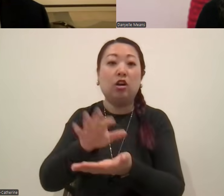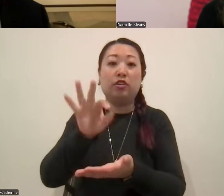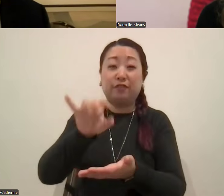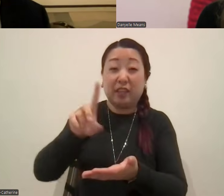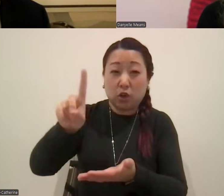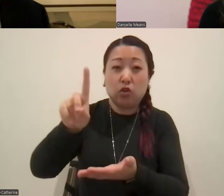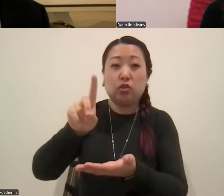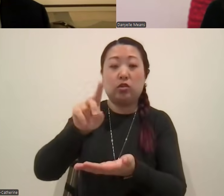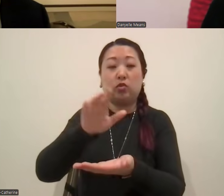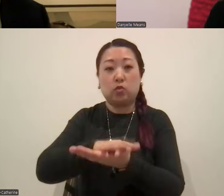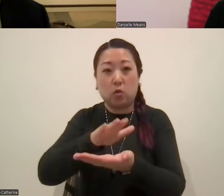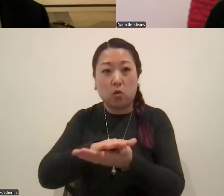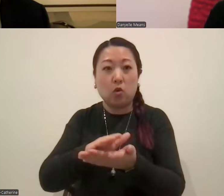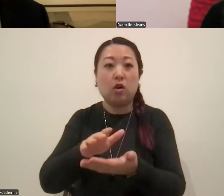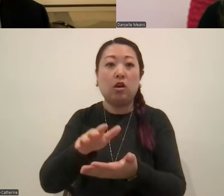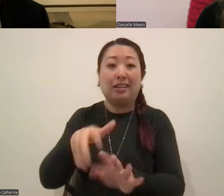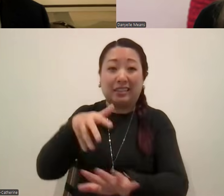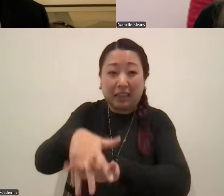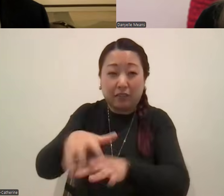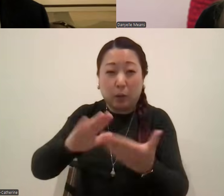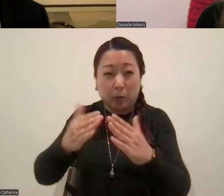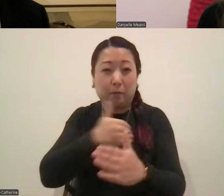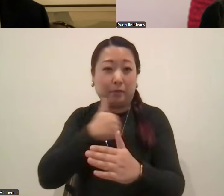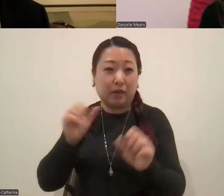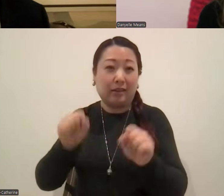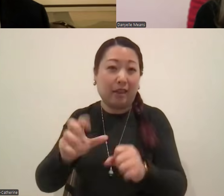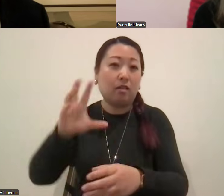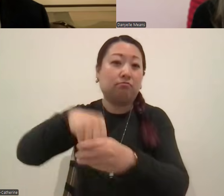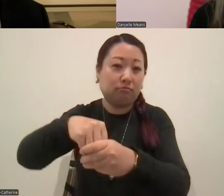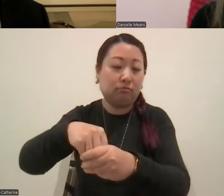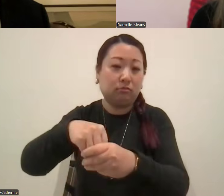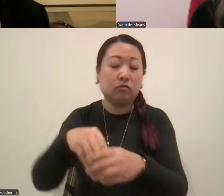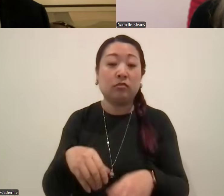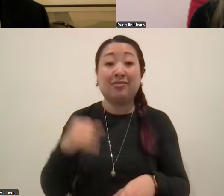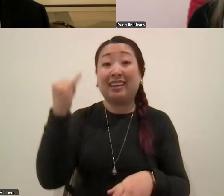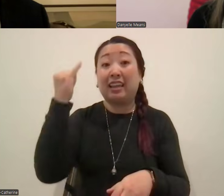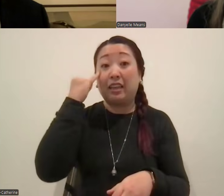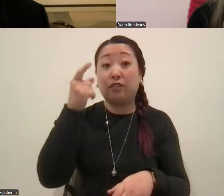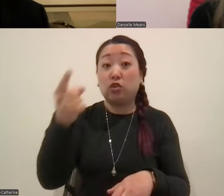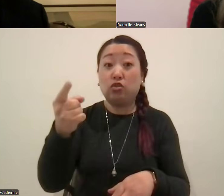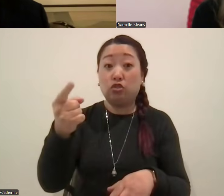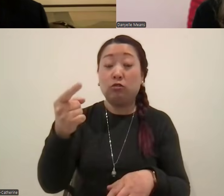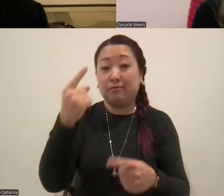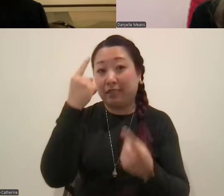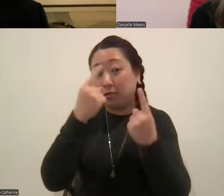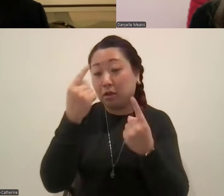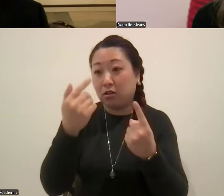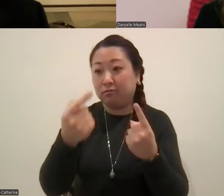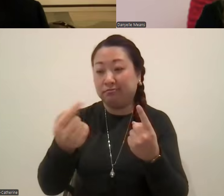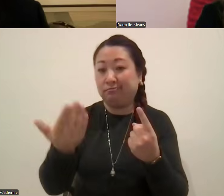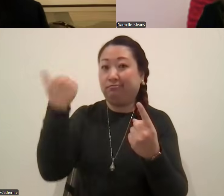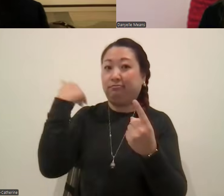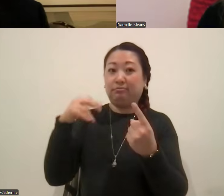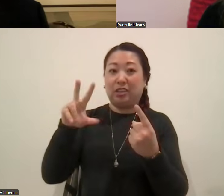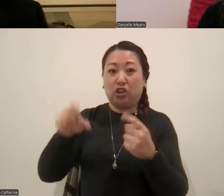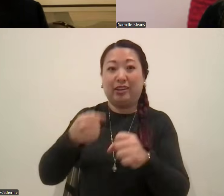also participate and be a part of that. I think, if you went back 30 years, I think you